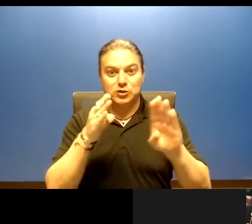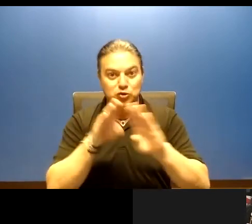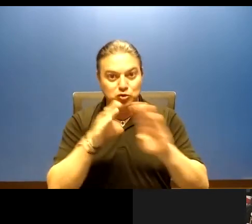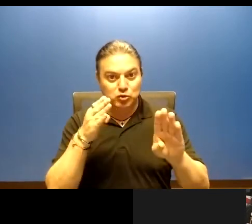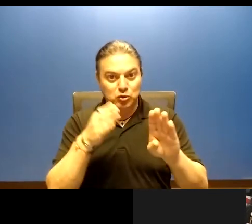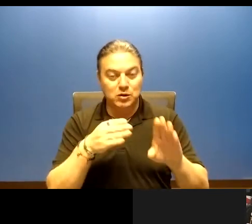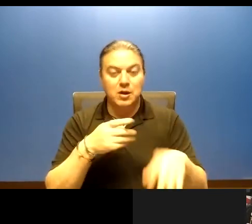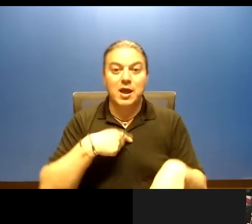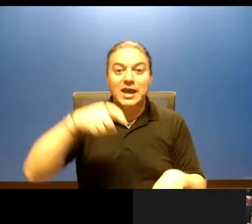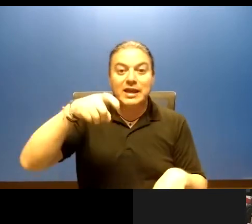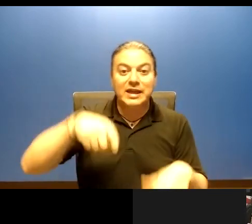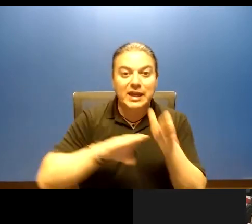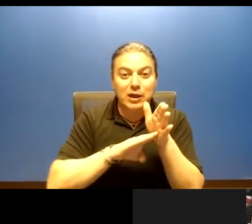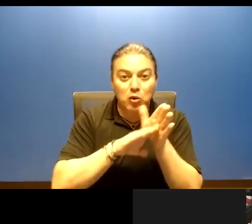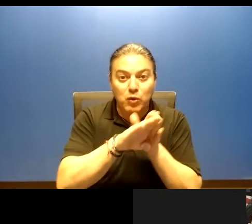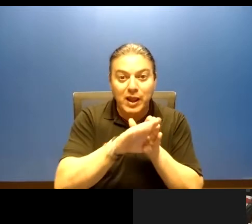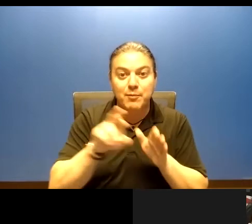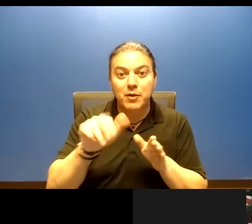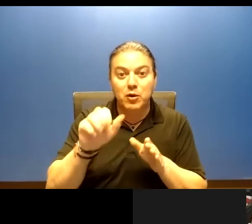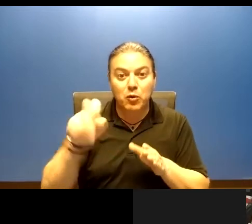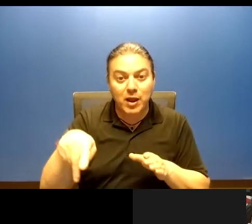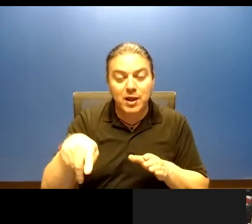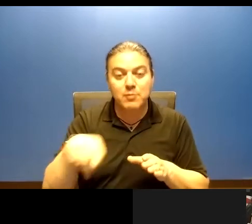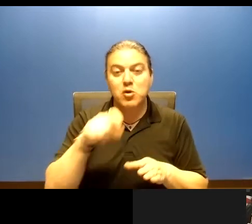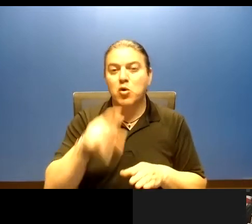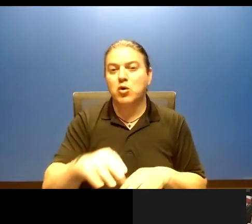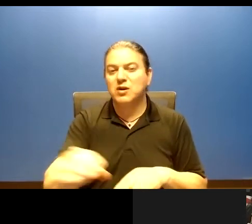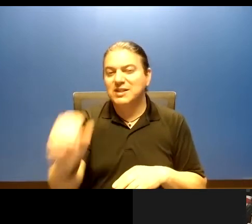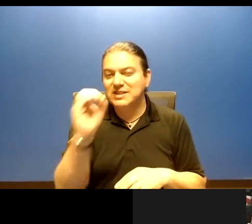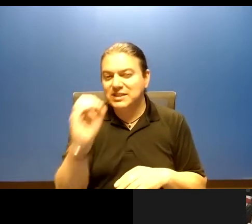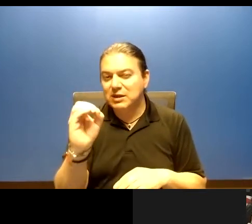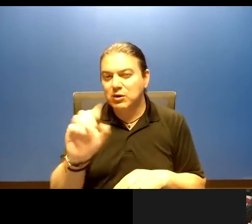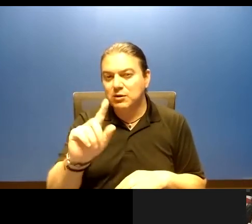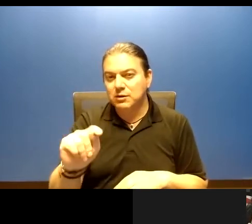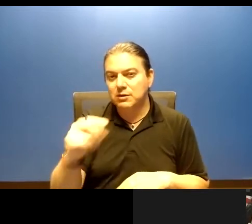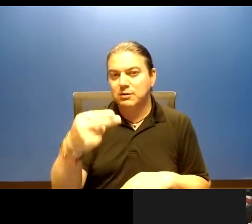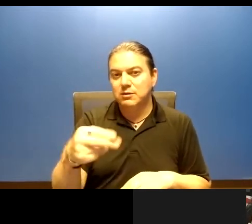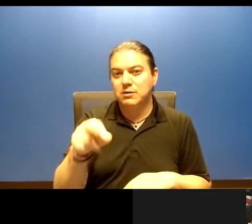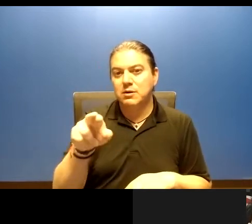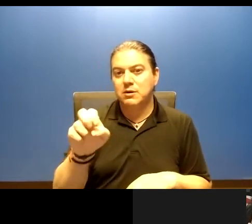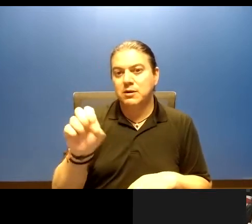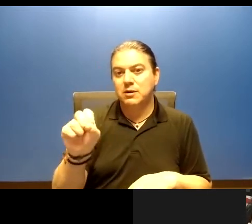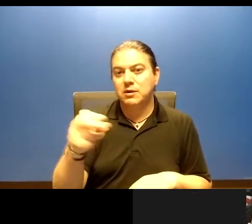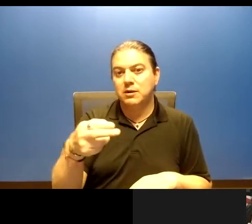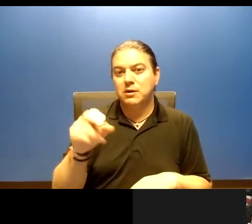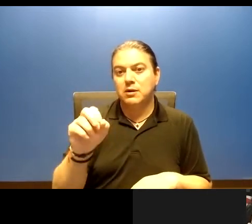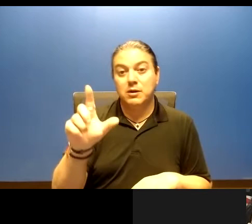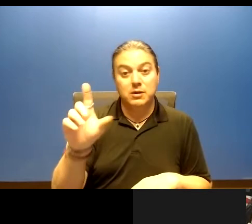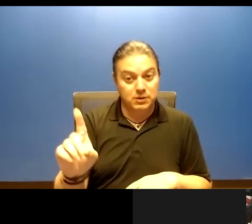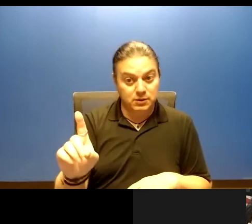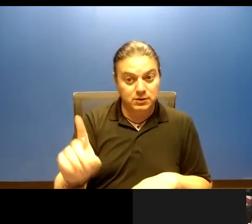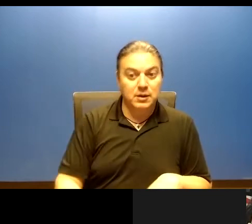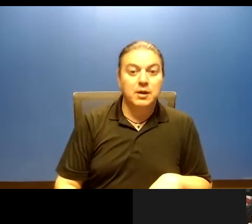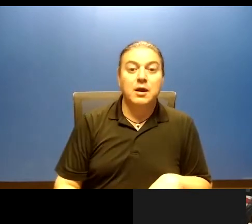ramp or a 0 threshold, which is, you know, a 1-inch threshold might as well